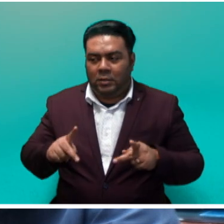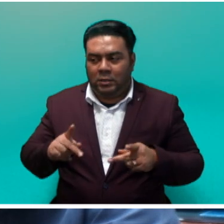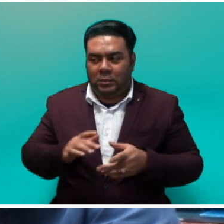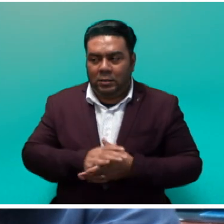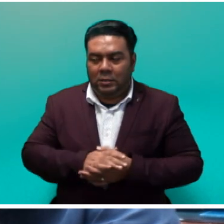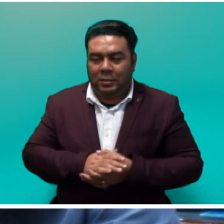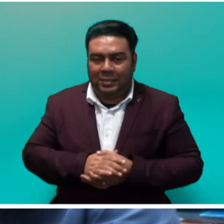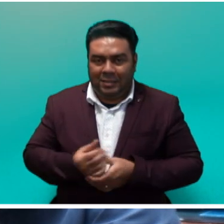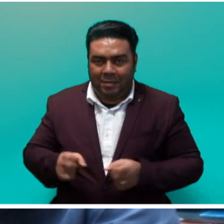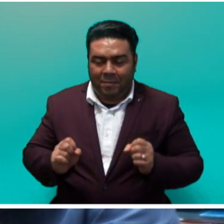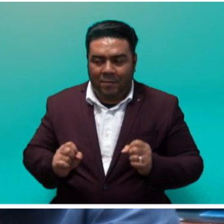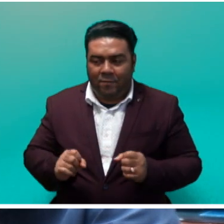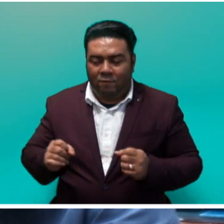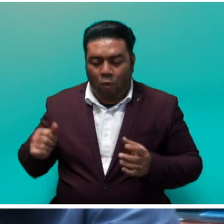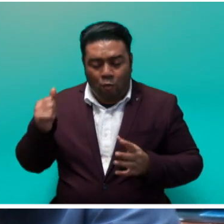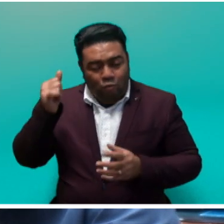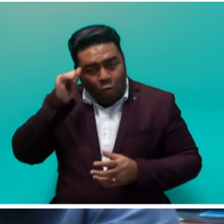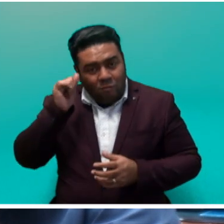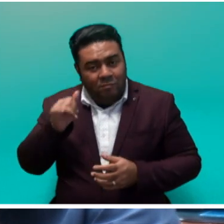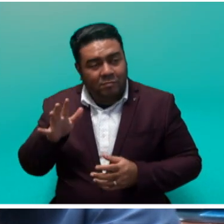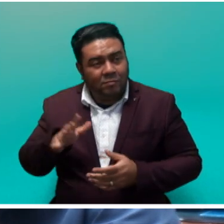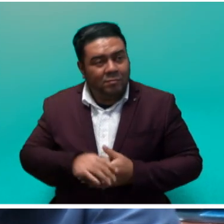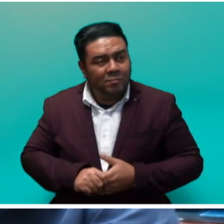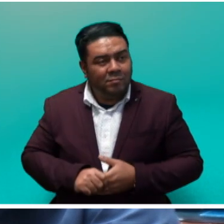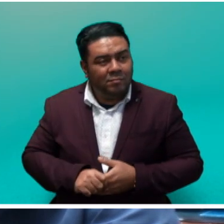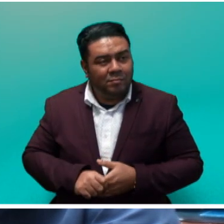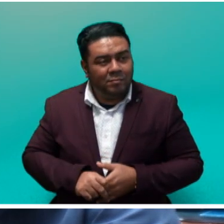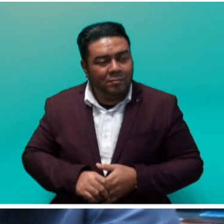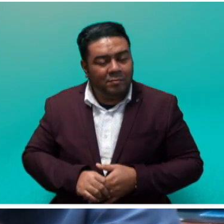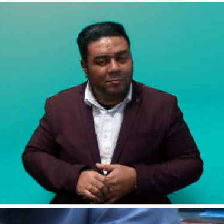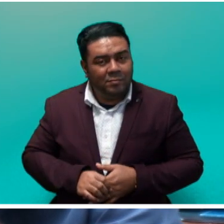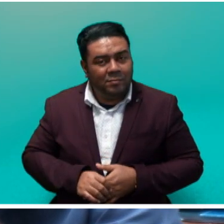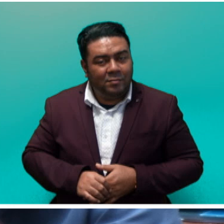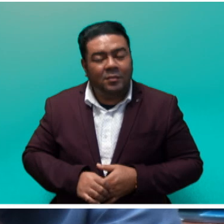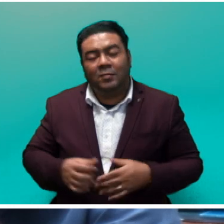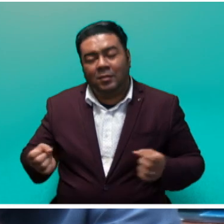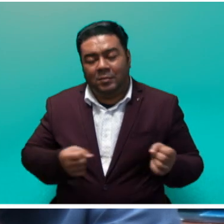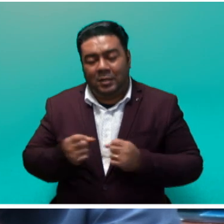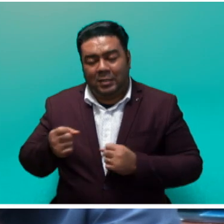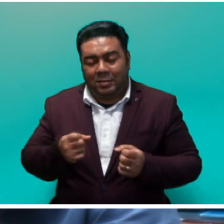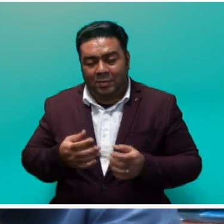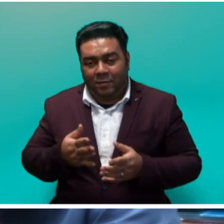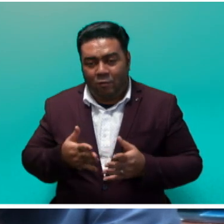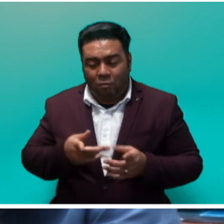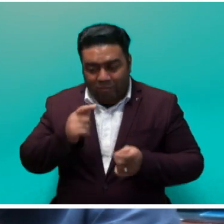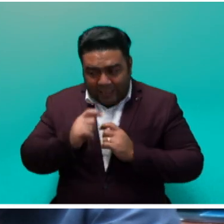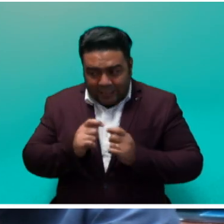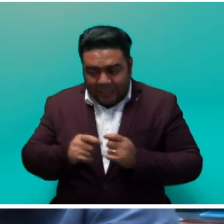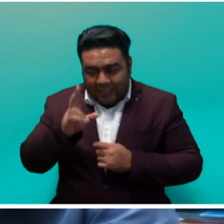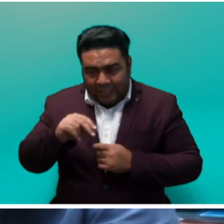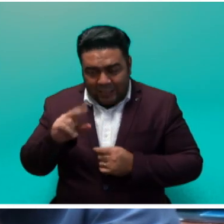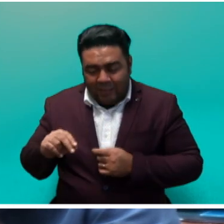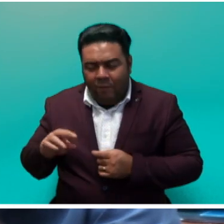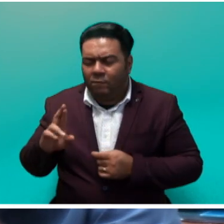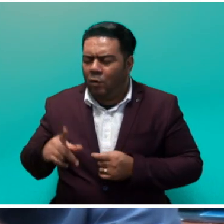address known vulnerabilities. Conducting vulnerability assessments and penetration testing